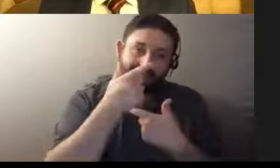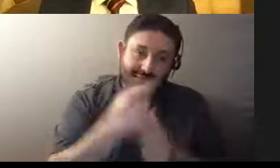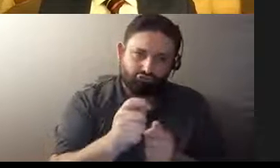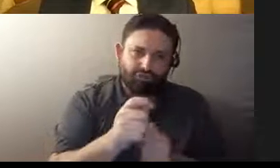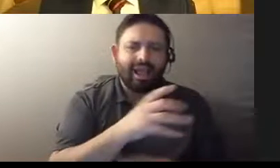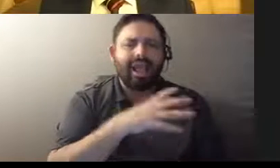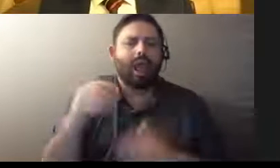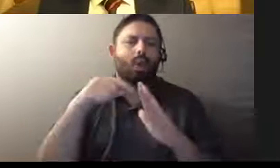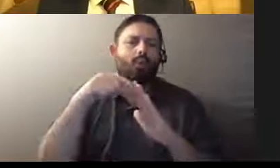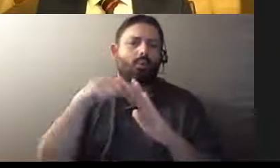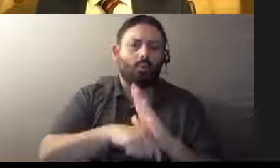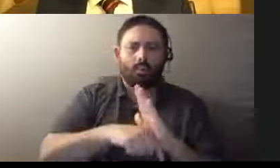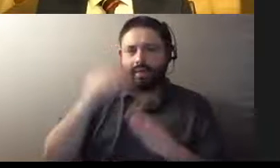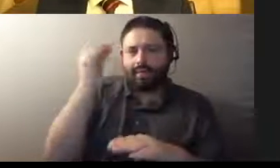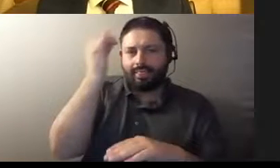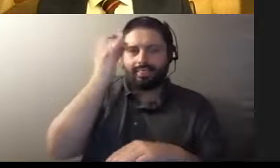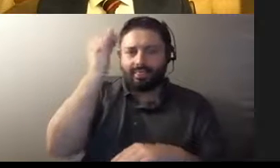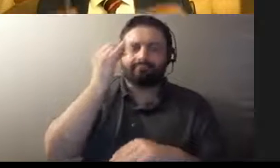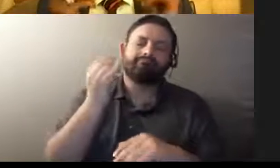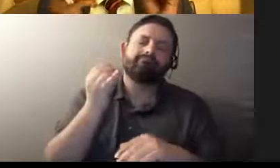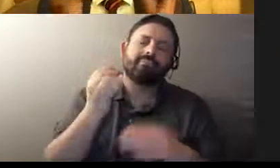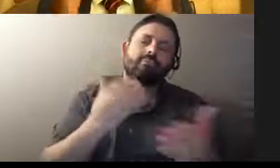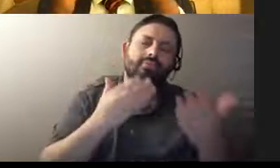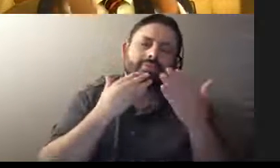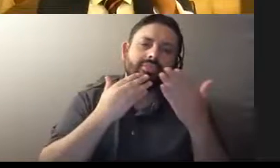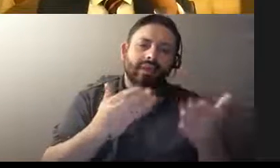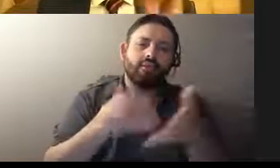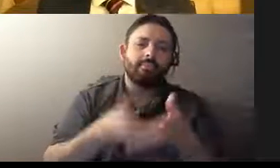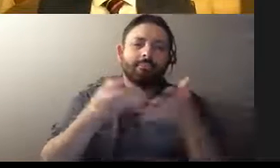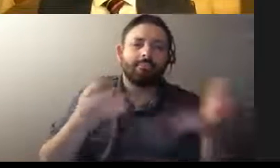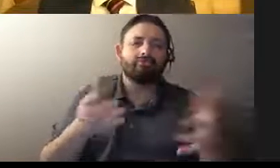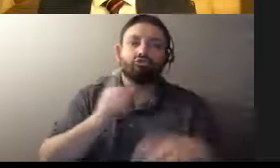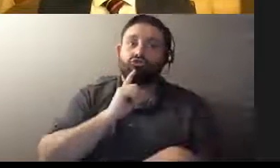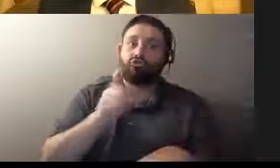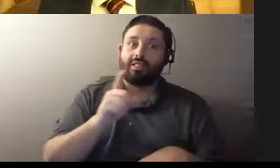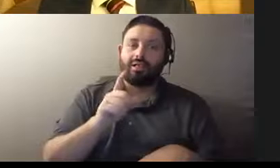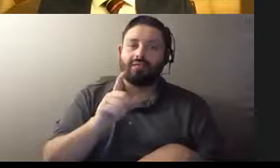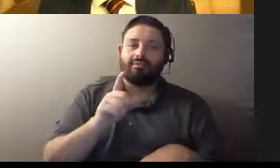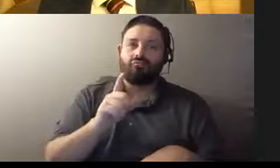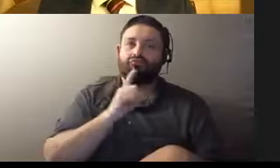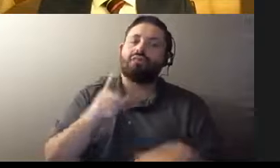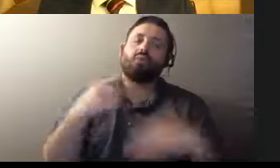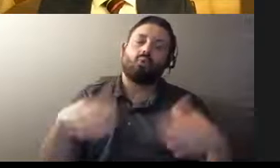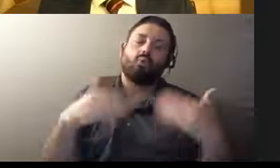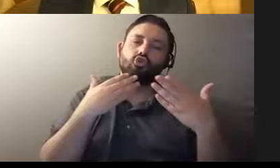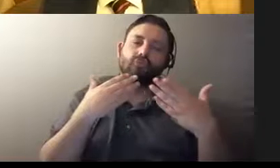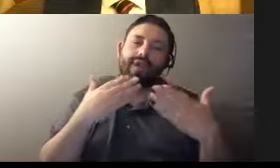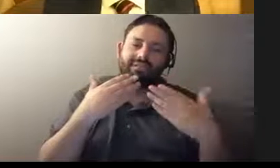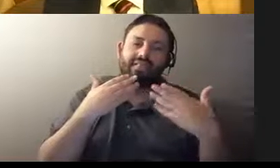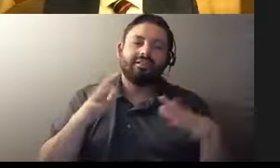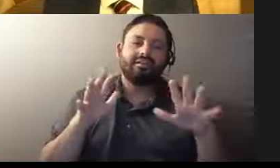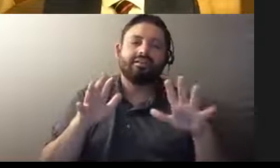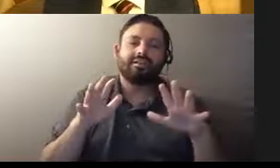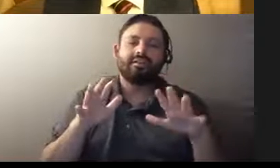thoughtful. And thank you very much. I'm really, really grateful. I'm